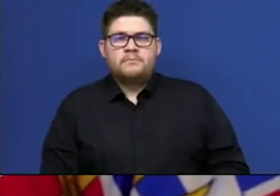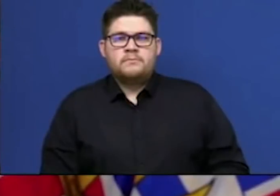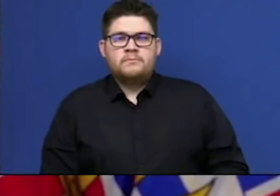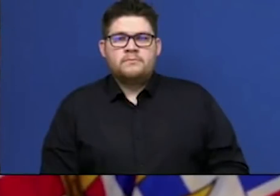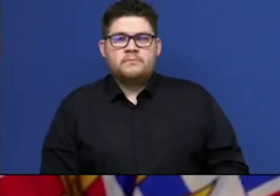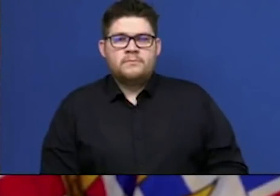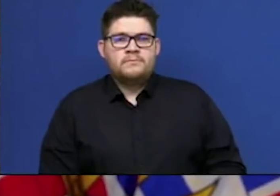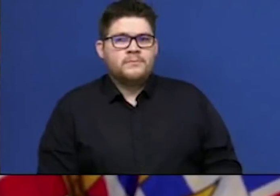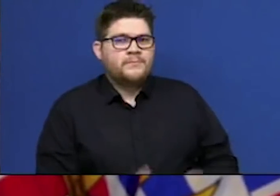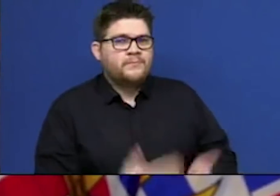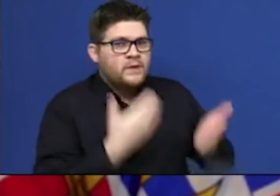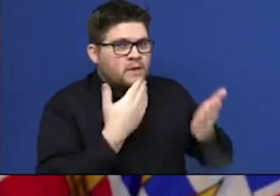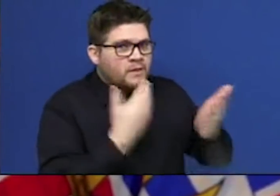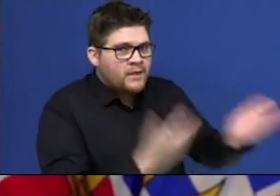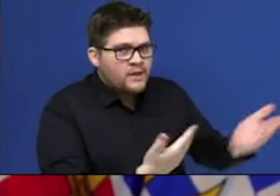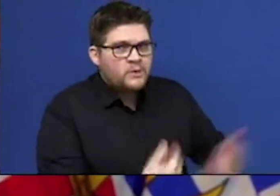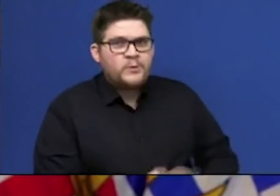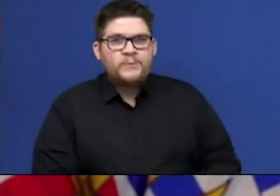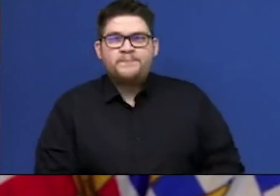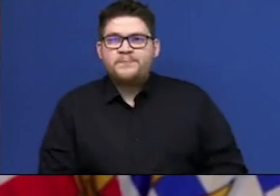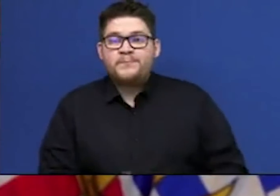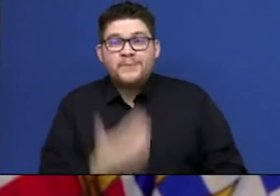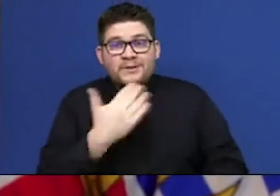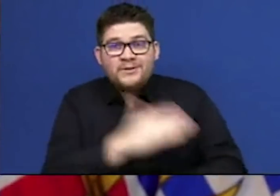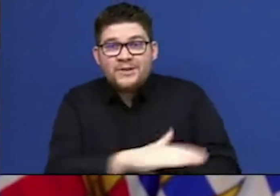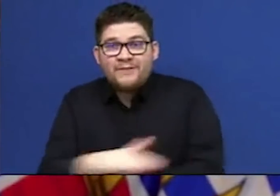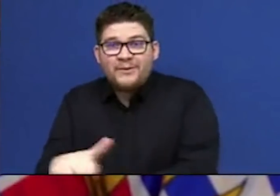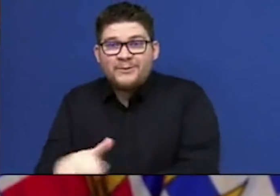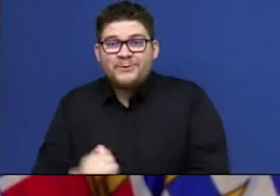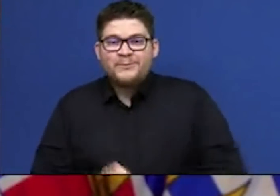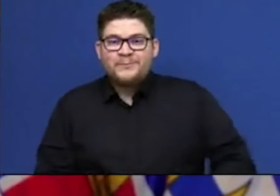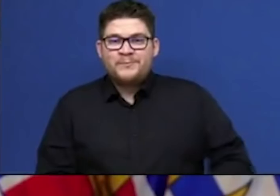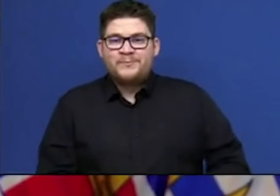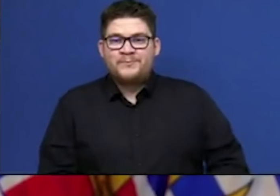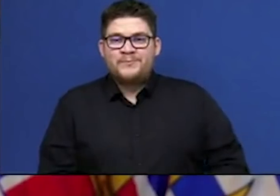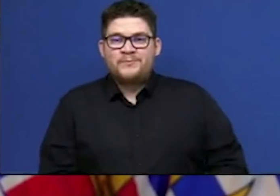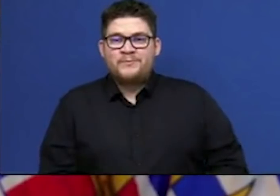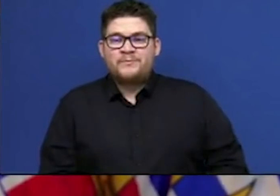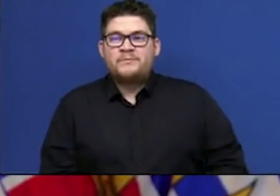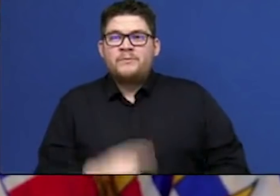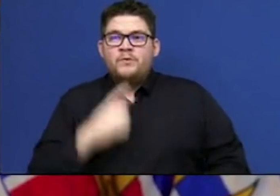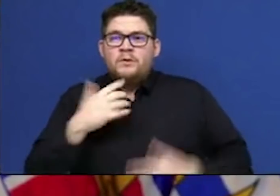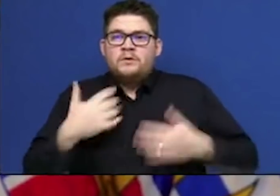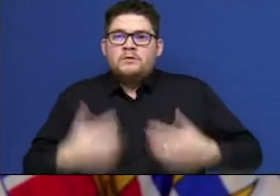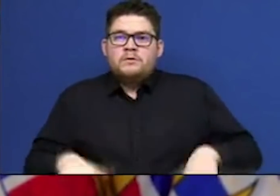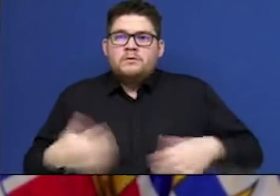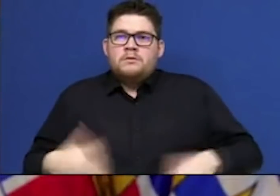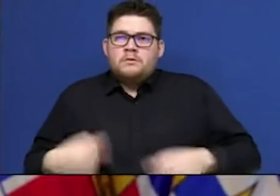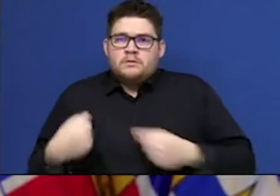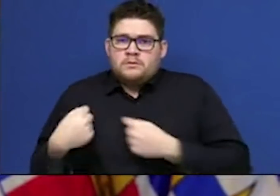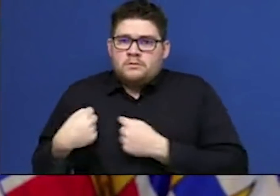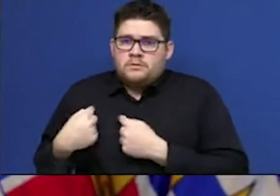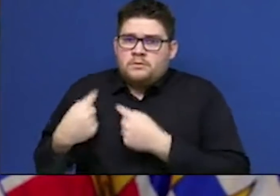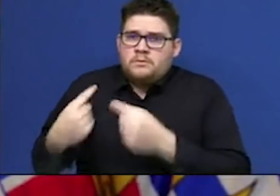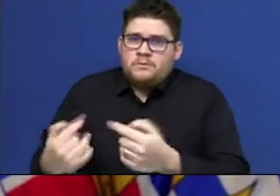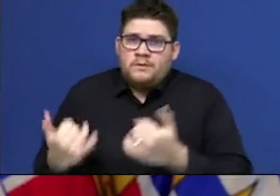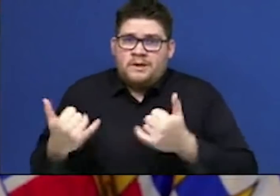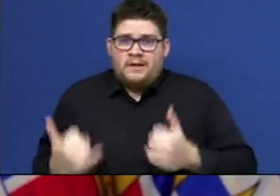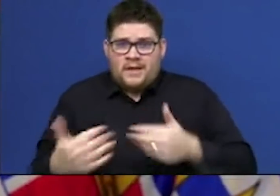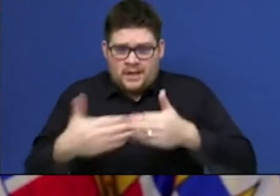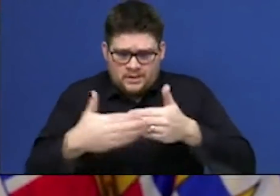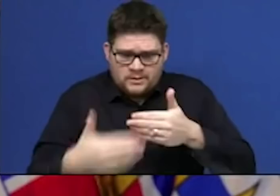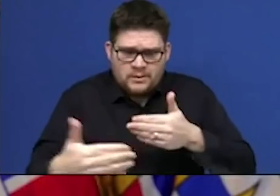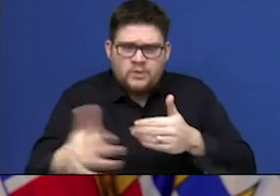Thank you very much, and good afternoon. So it is a most challenging time for us right now, and today is going to